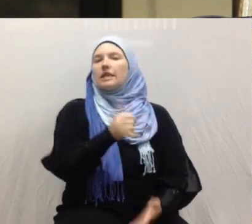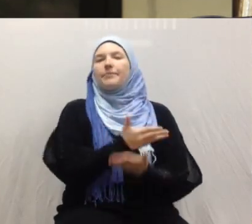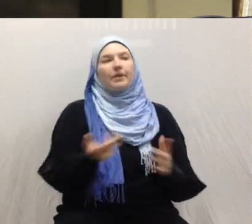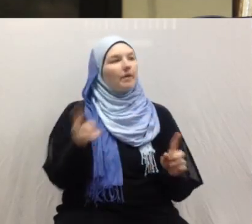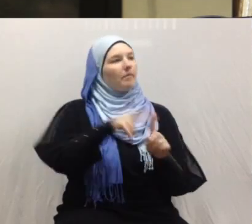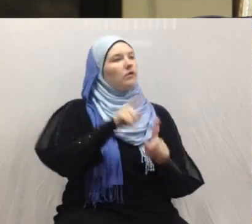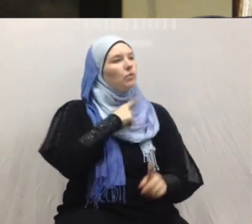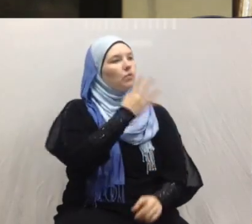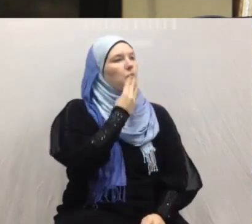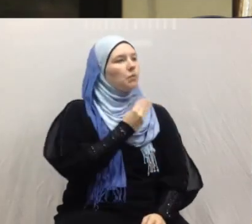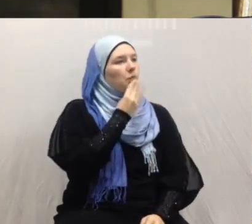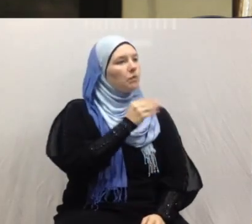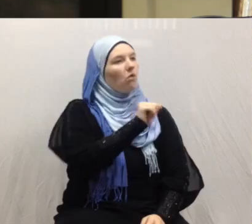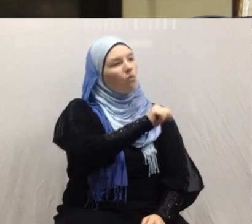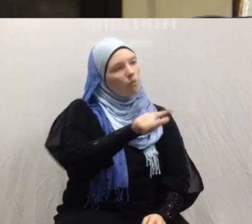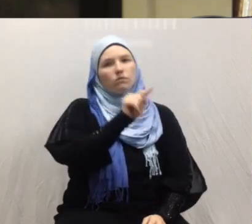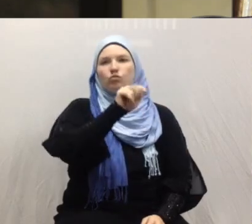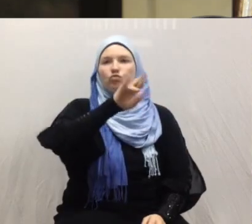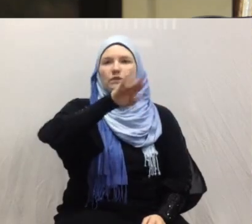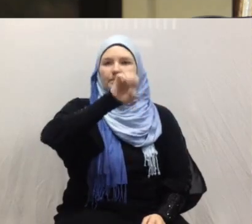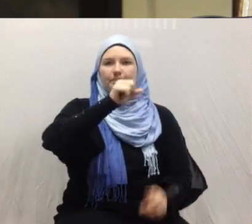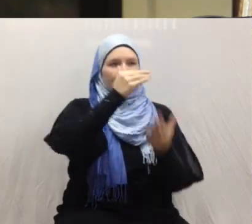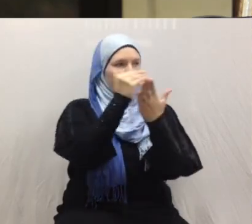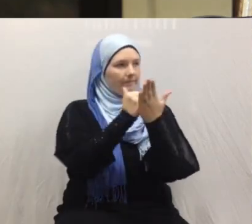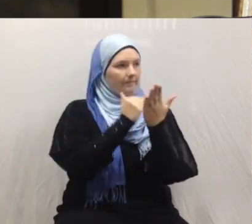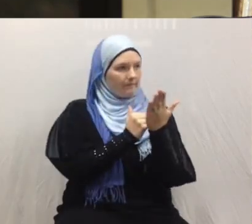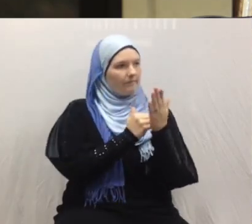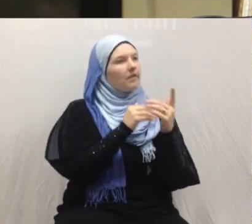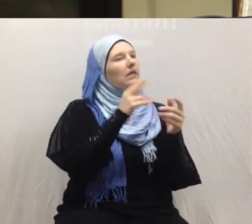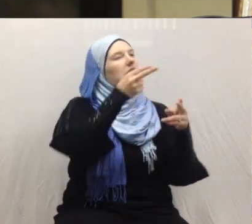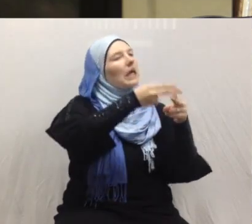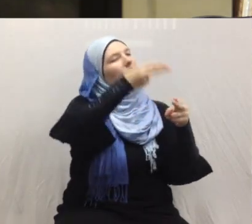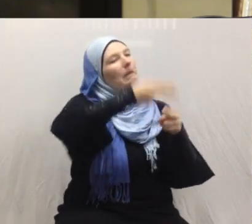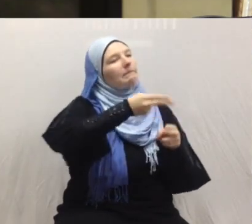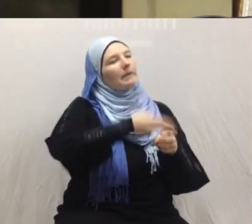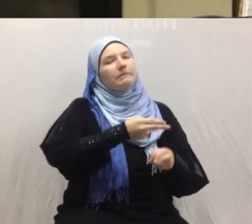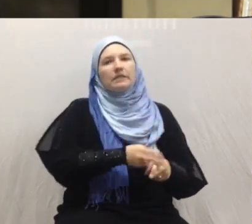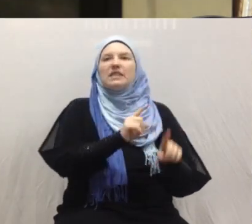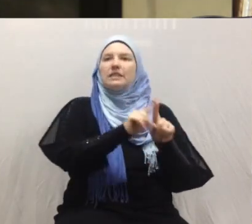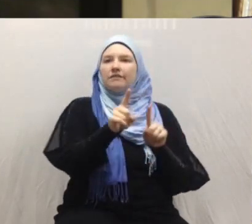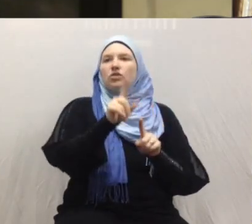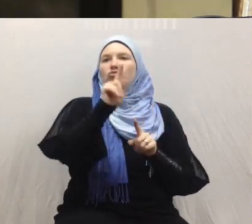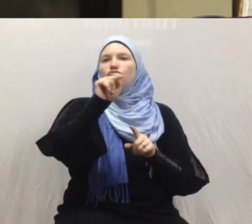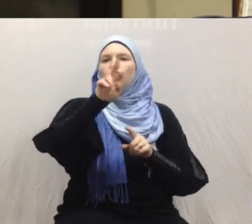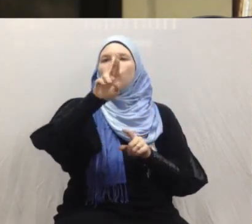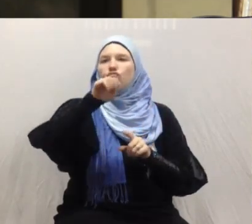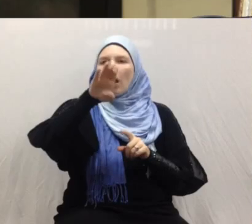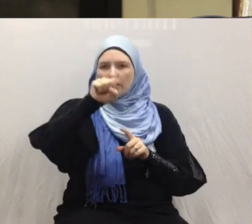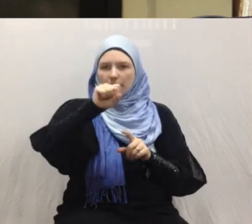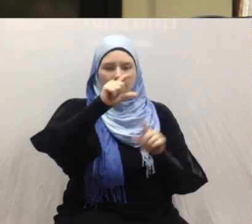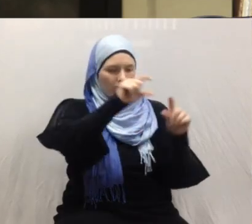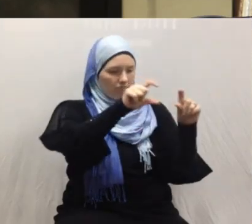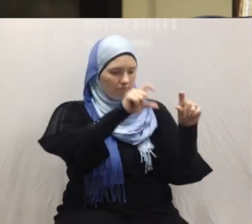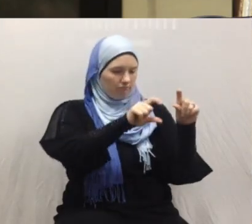to the Jews of all the tribes as listed here. Bani Najjar, Bani Al-Harith, Bani Sa'idah, Bani Jushm, Bani